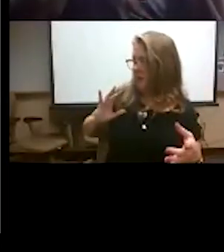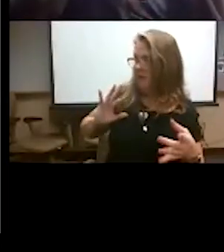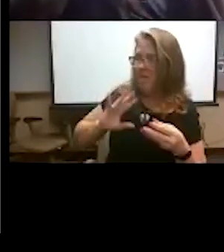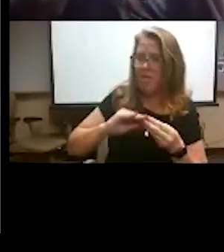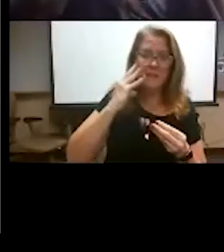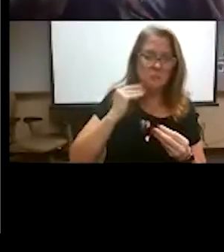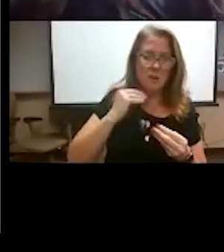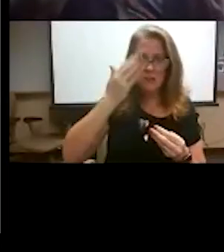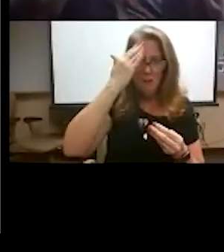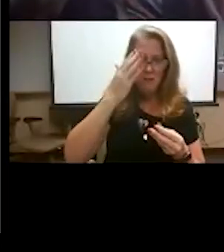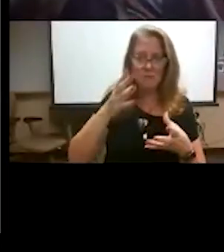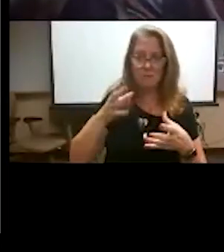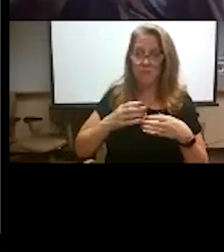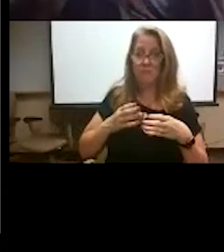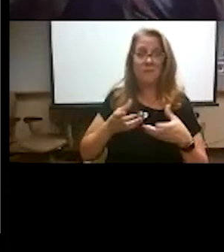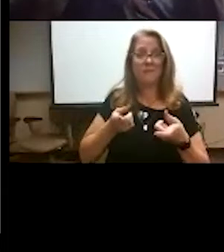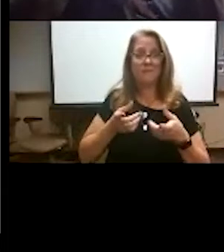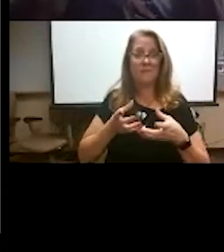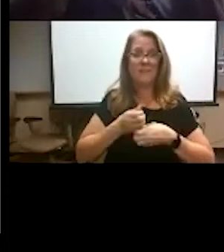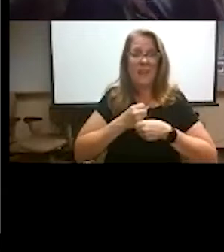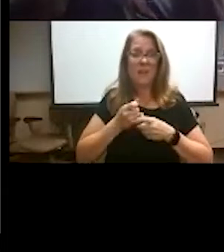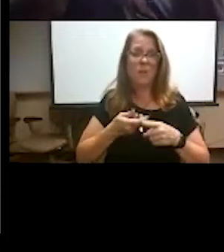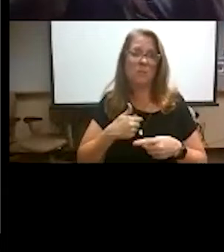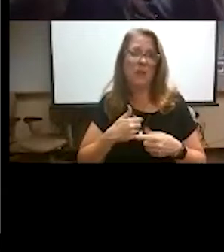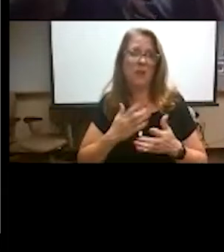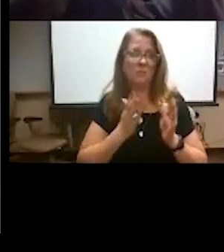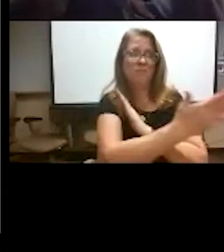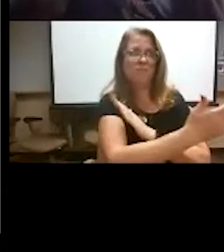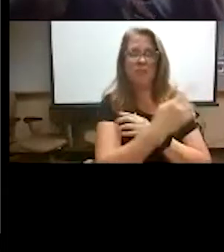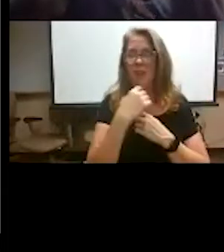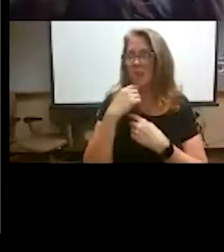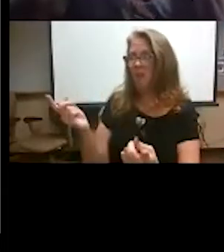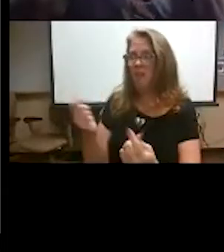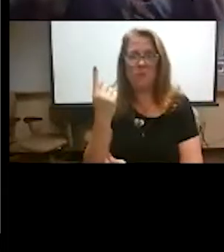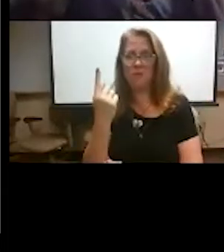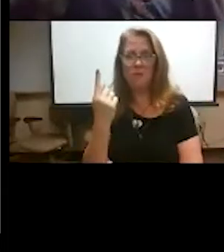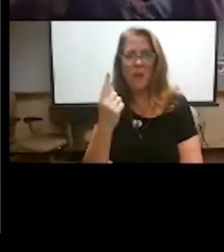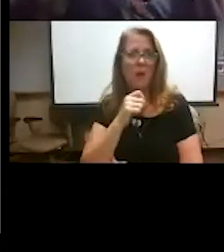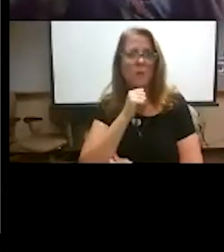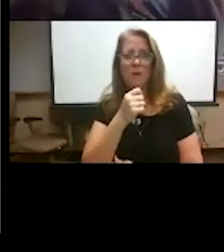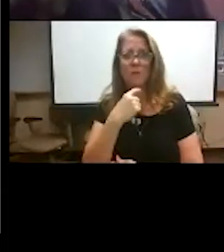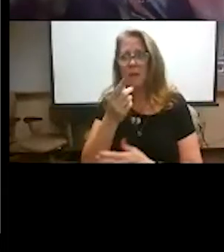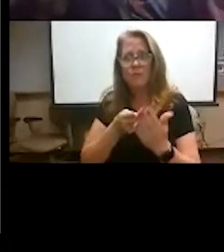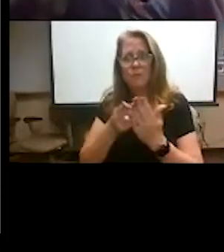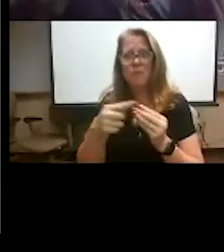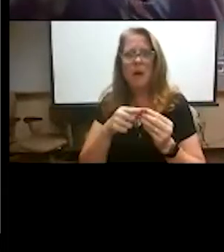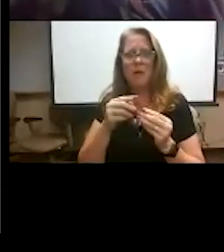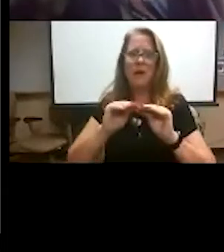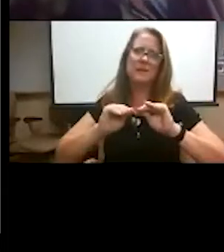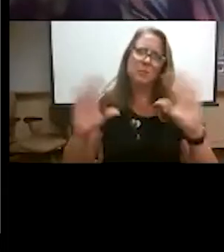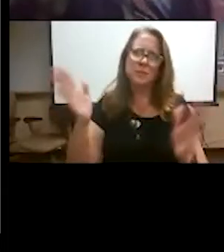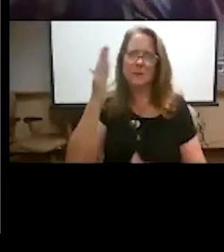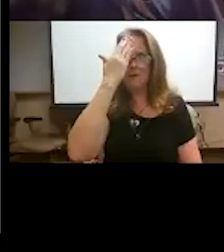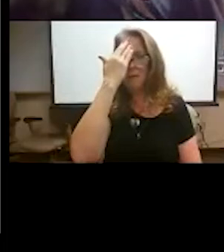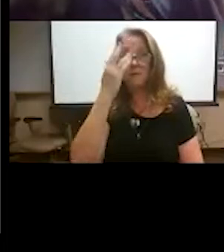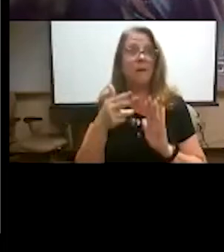experience out the door. And often we don't tell the truth about explicit knowledge. We label things,